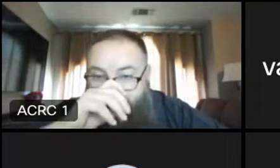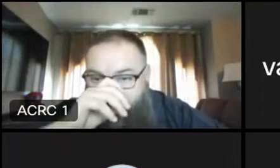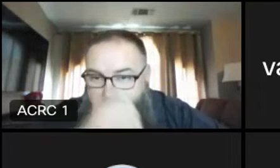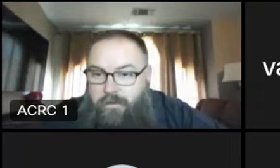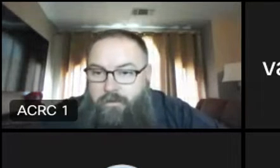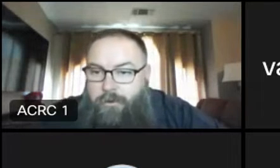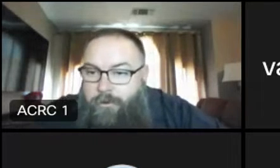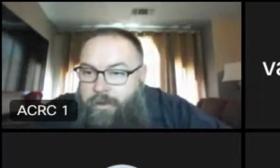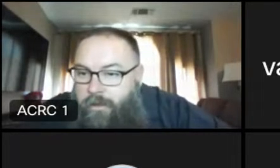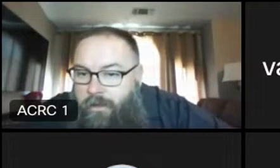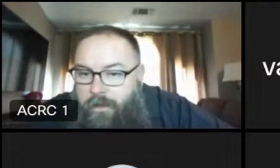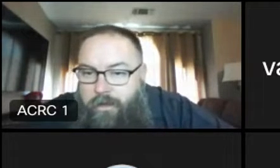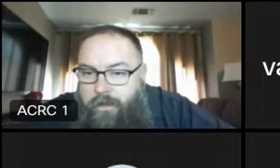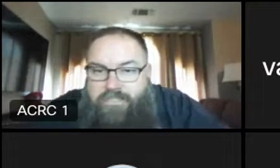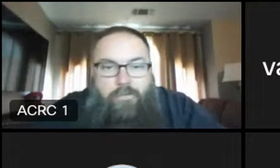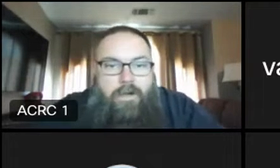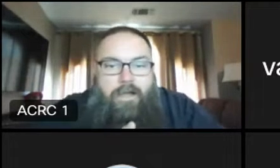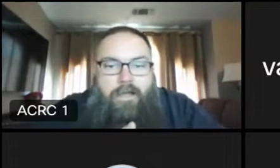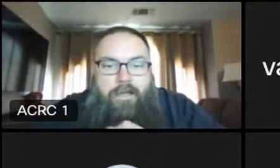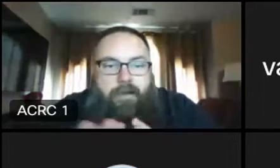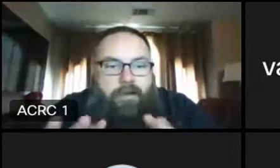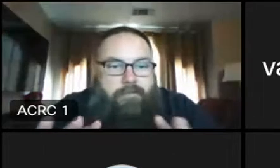the end of this month.